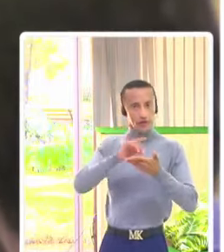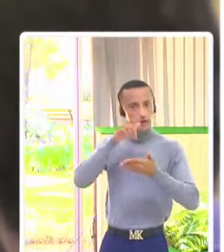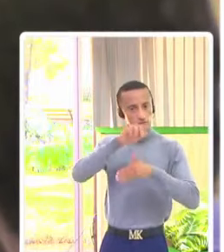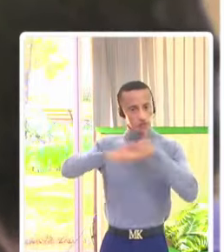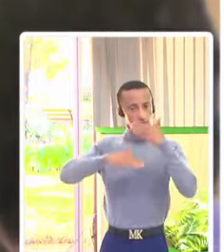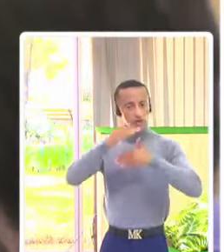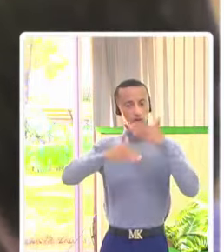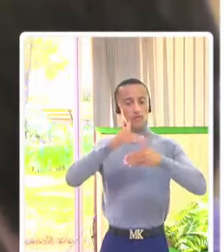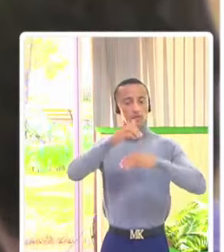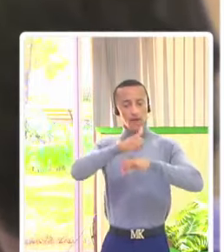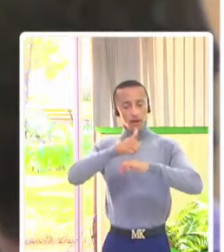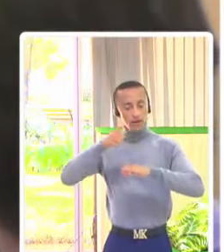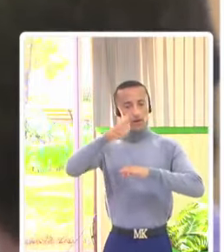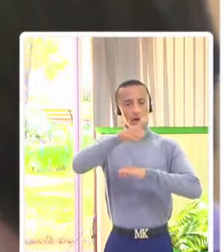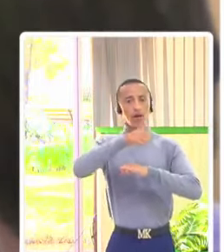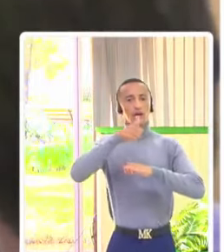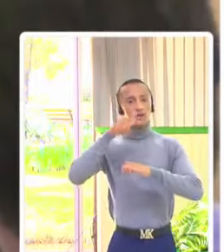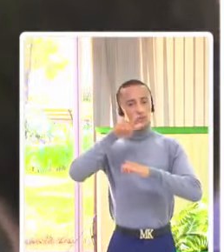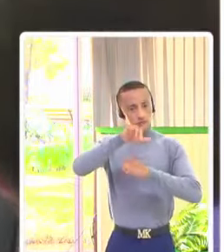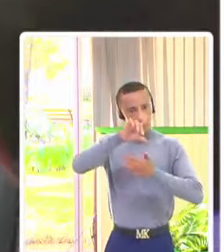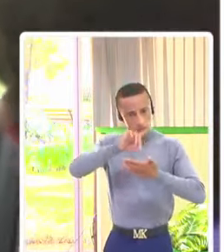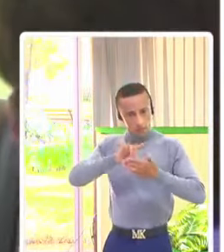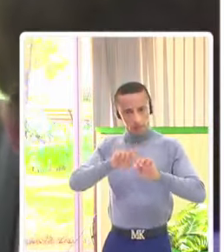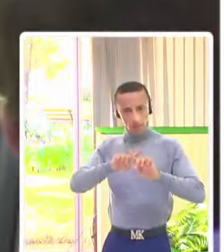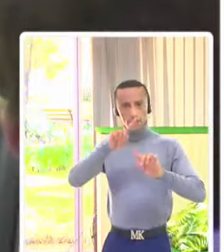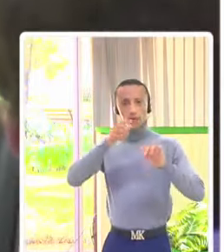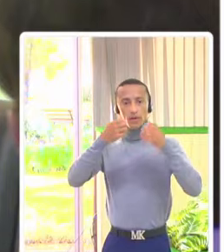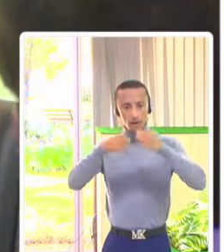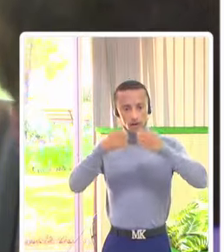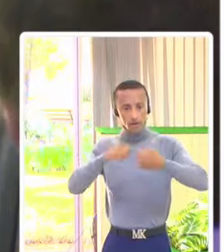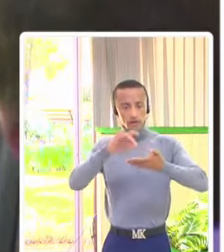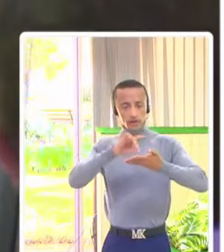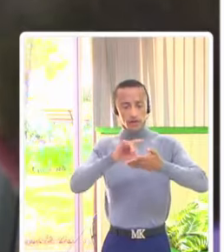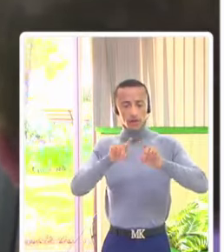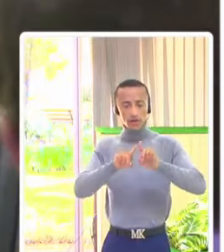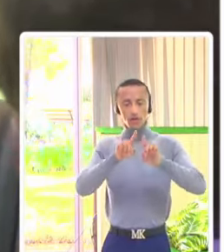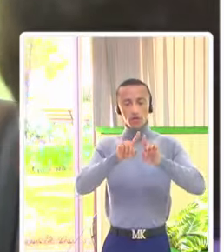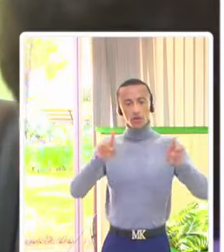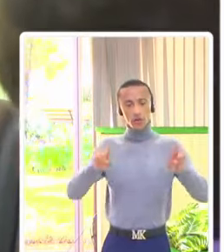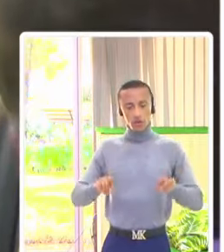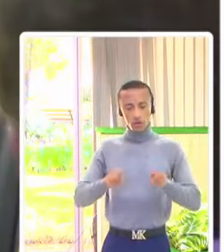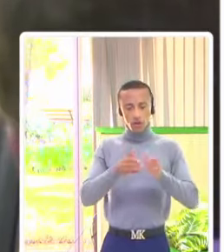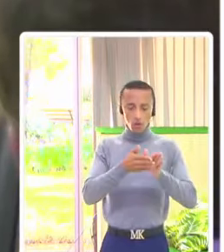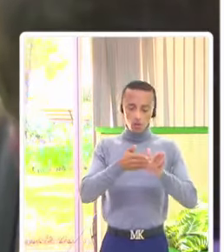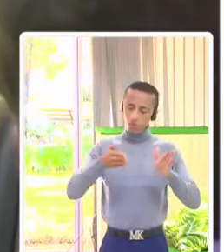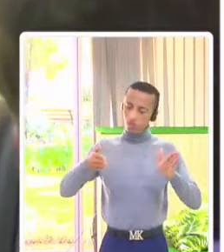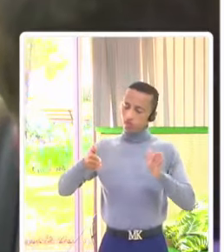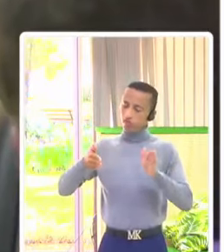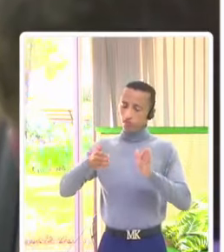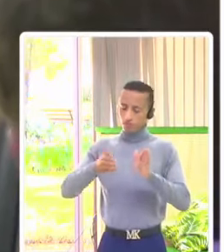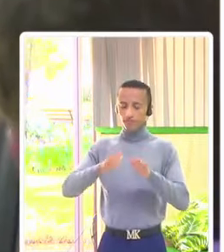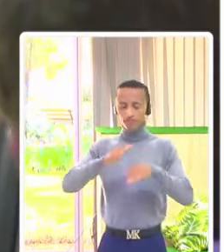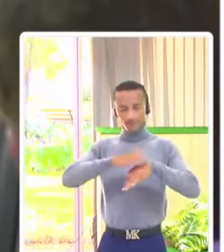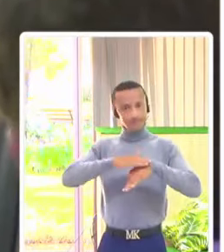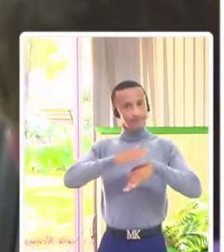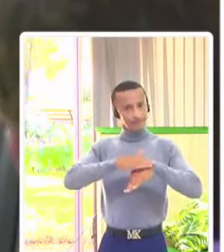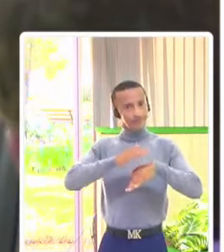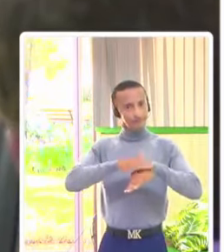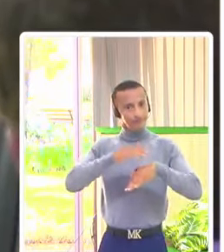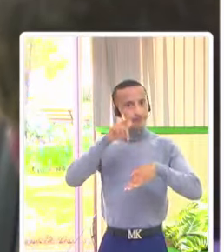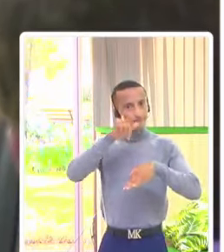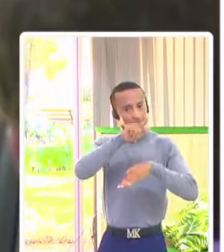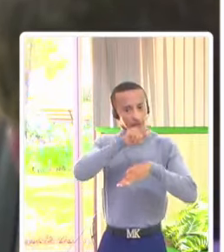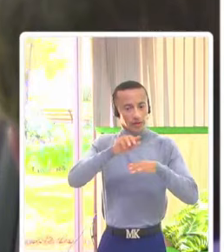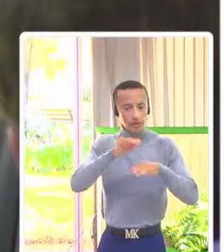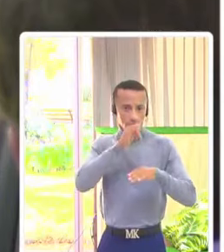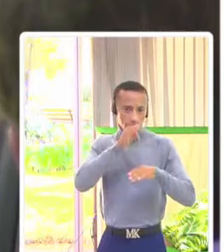window clearance for all the different things needed, for permissions, for land acquisition, for, you know, for